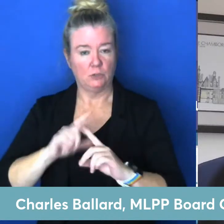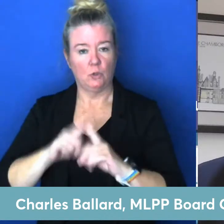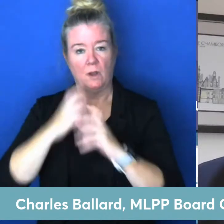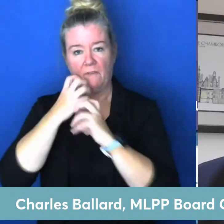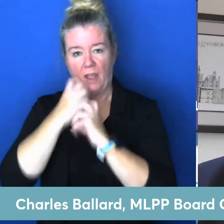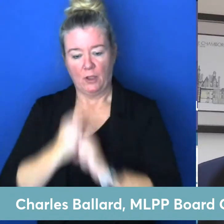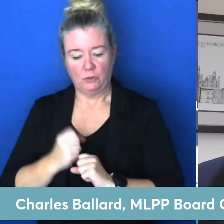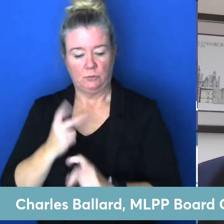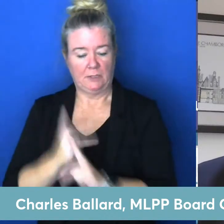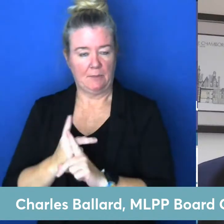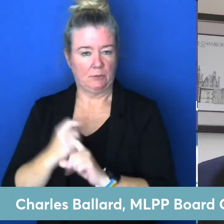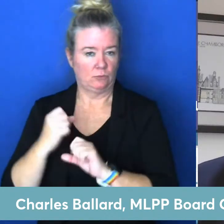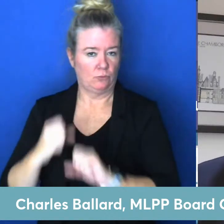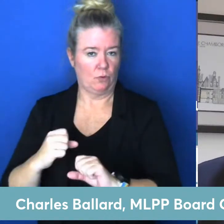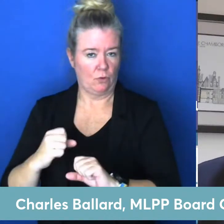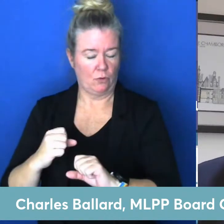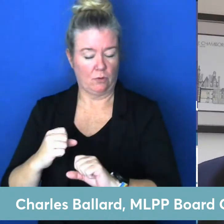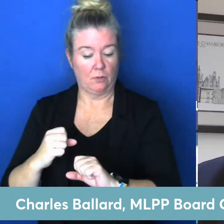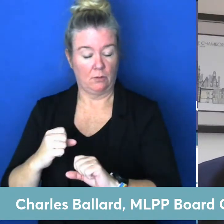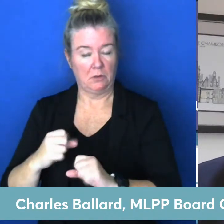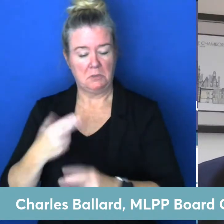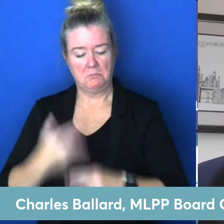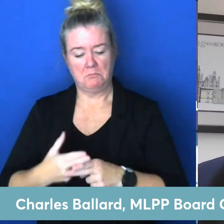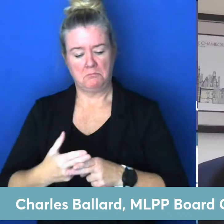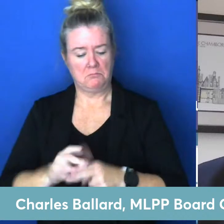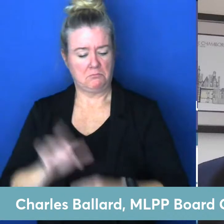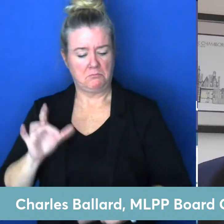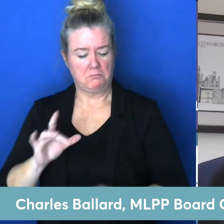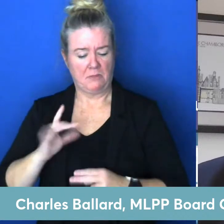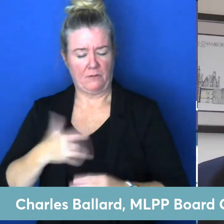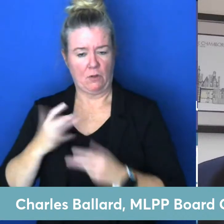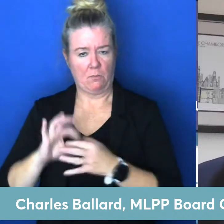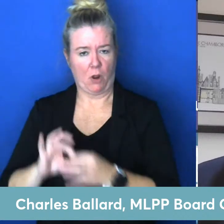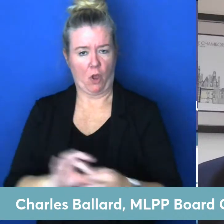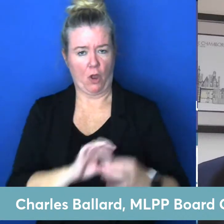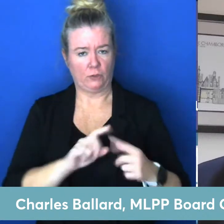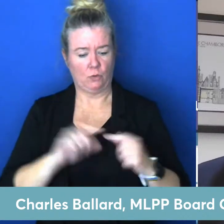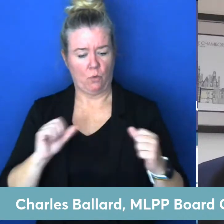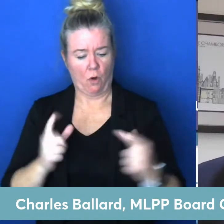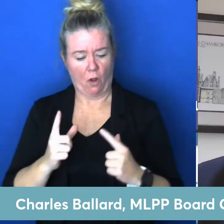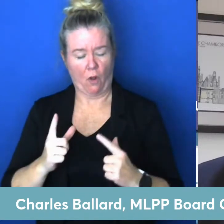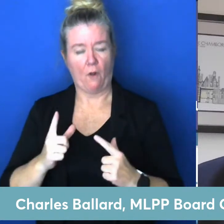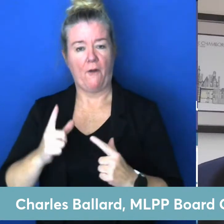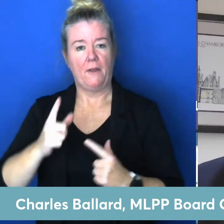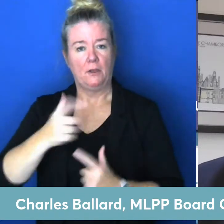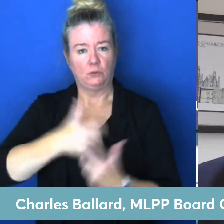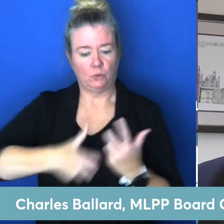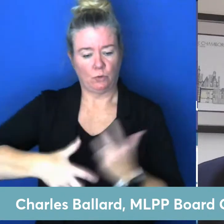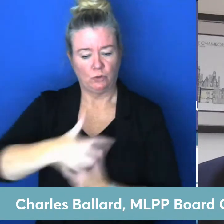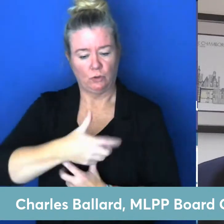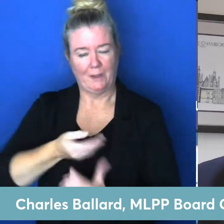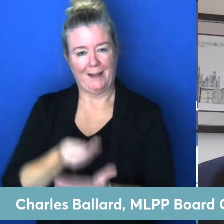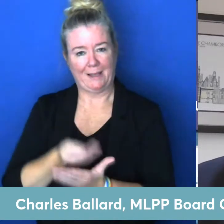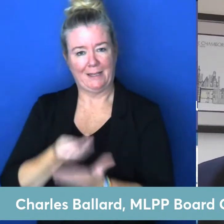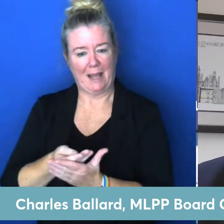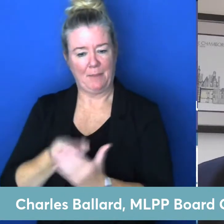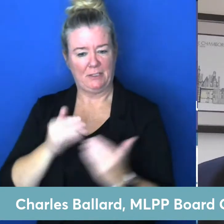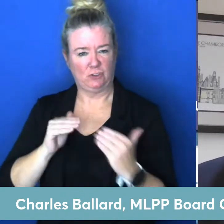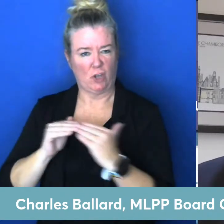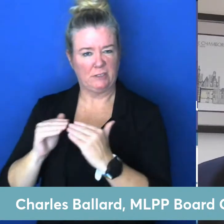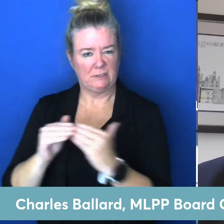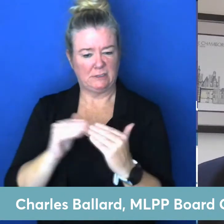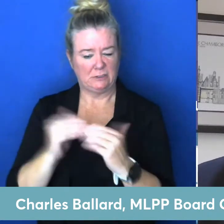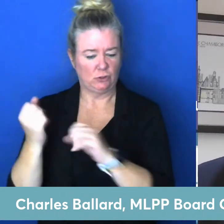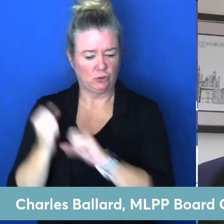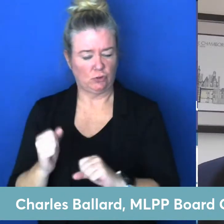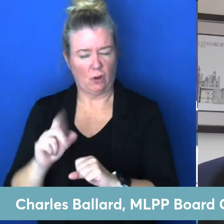us strong: dignity and belonging for all, social and economic justice, a strong